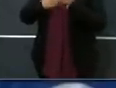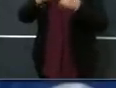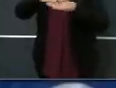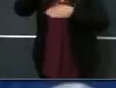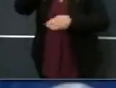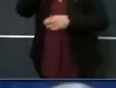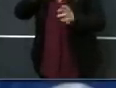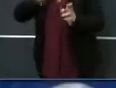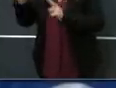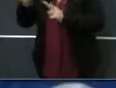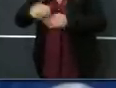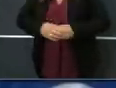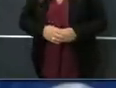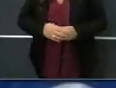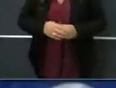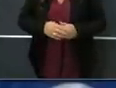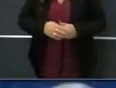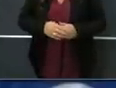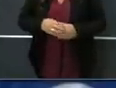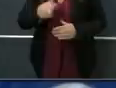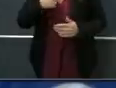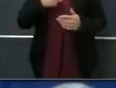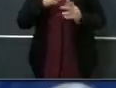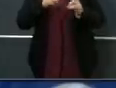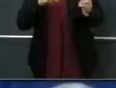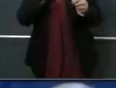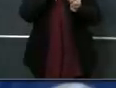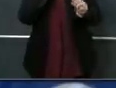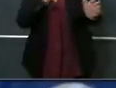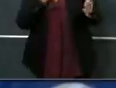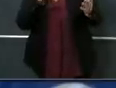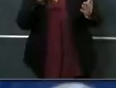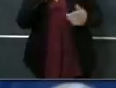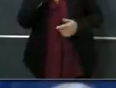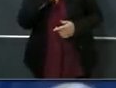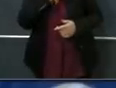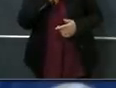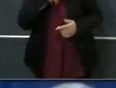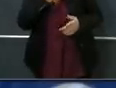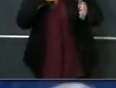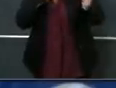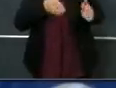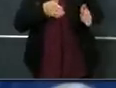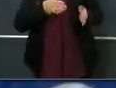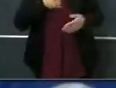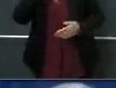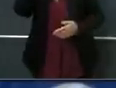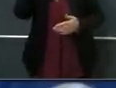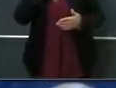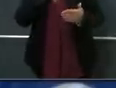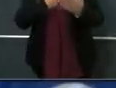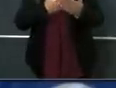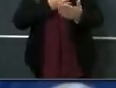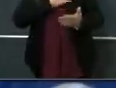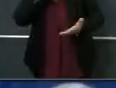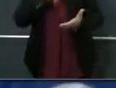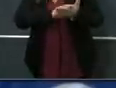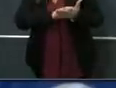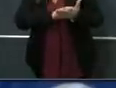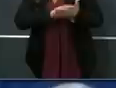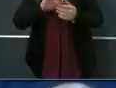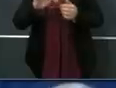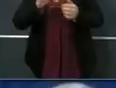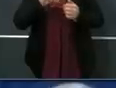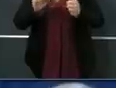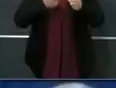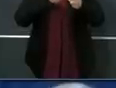also been very blessed by someone that I know very well, and that's my wife, the first partner of the